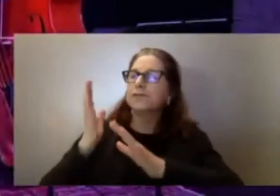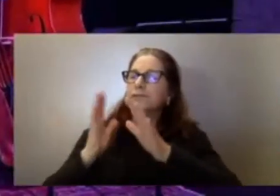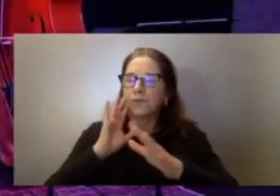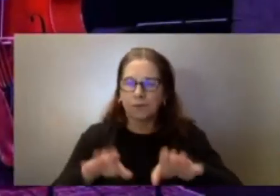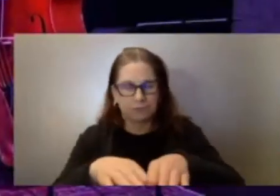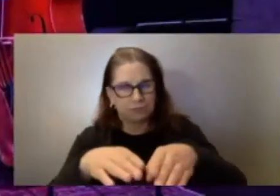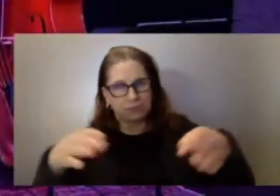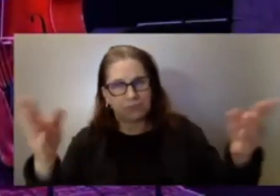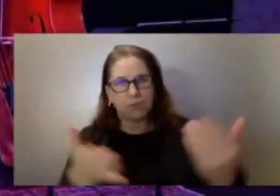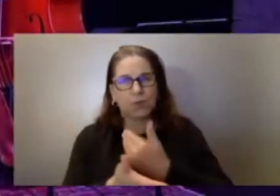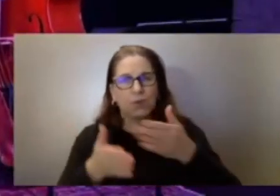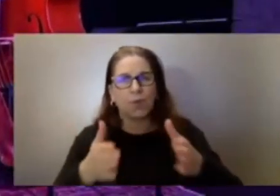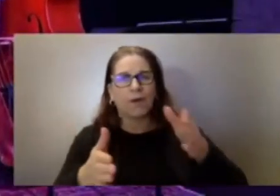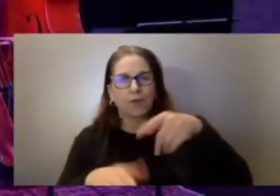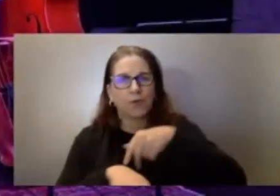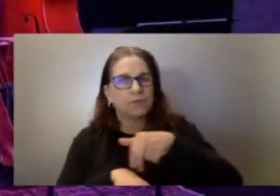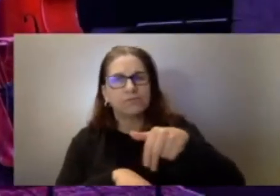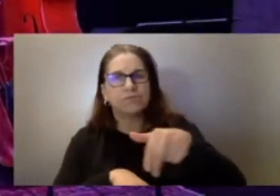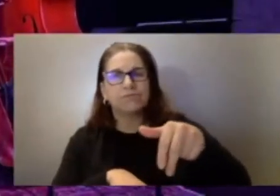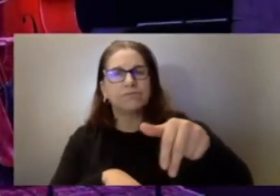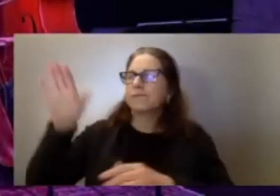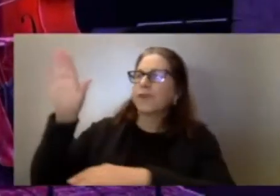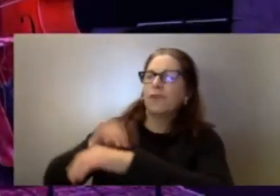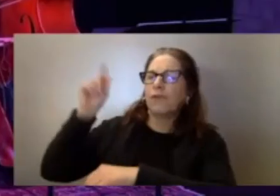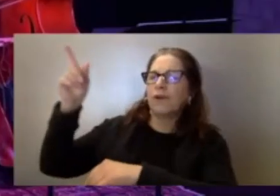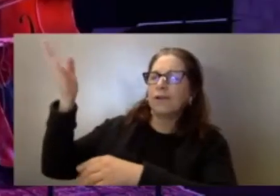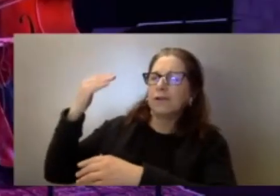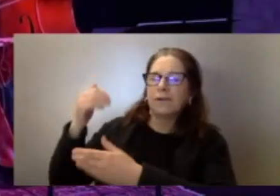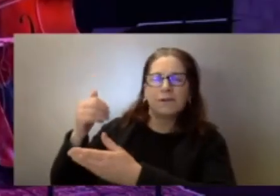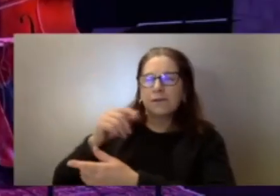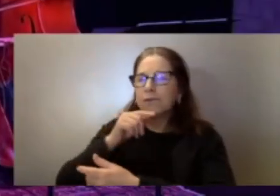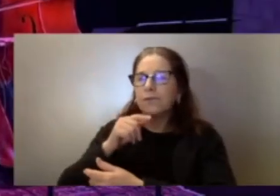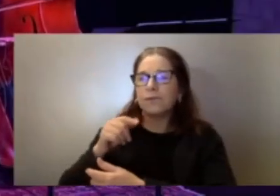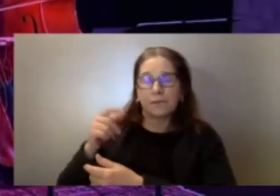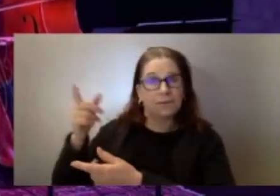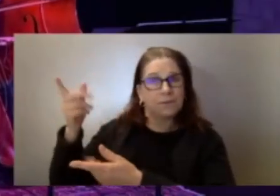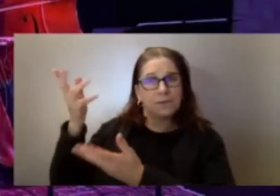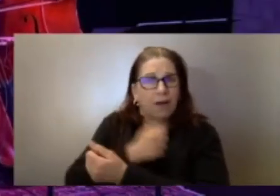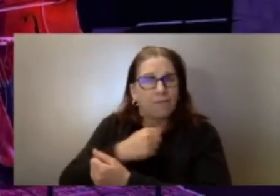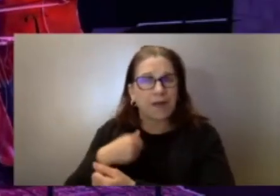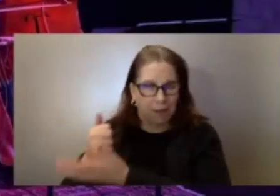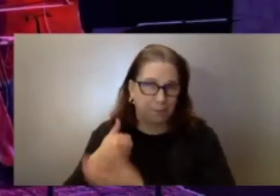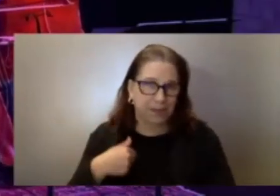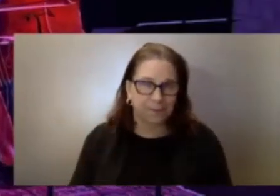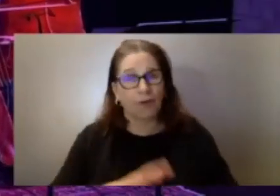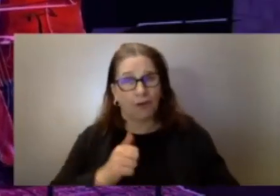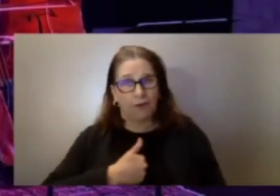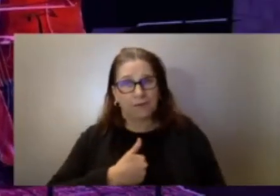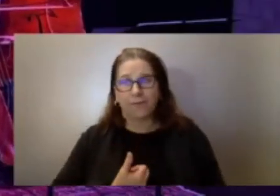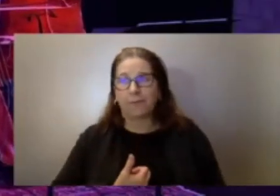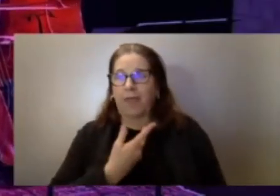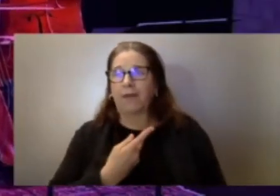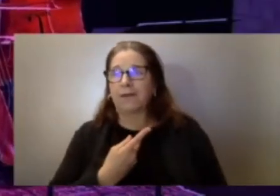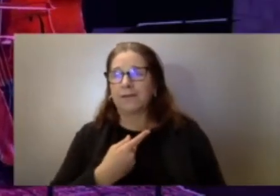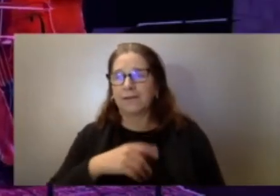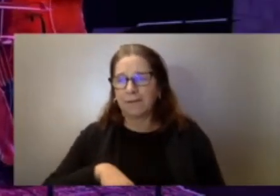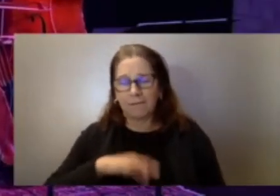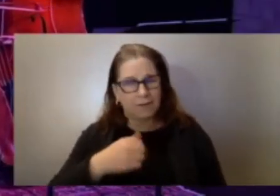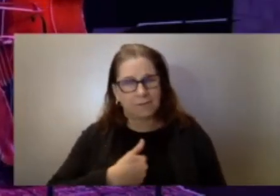Ask for forgiveness. Call upon the help of those who love you. Call yourself